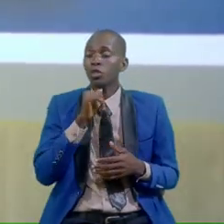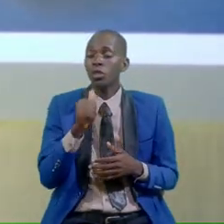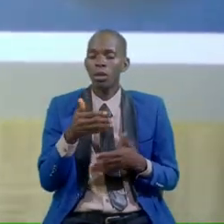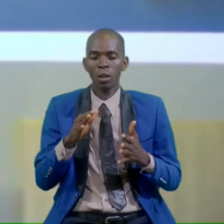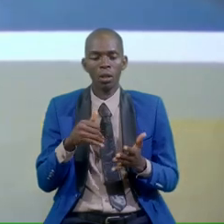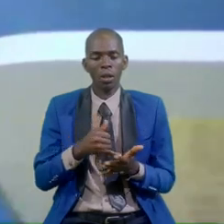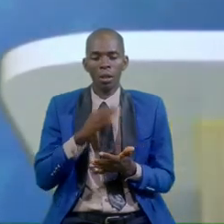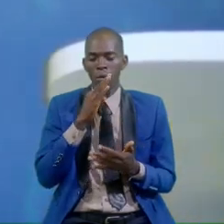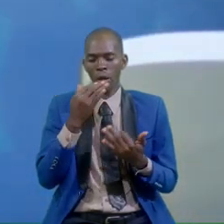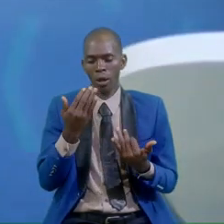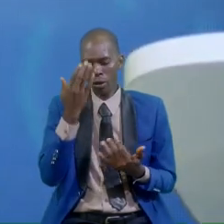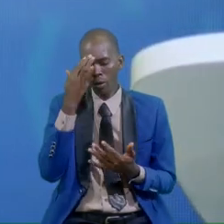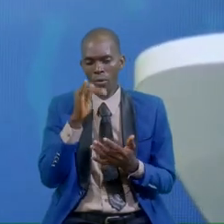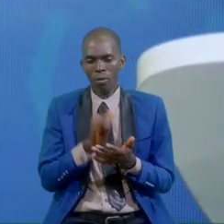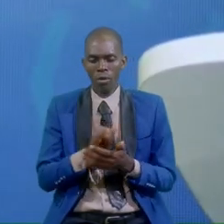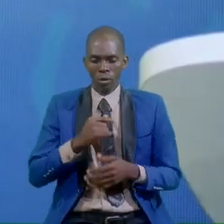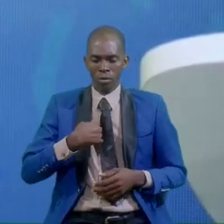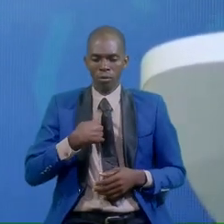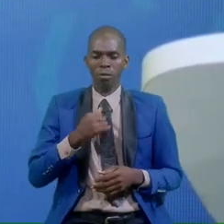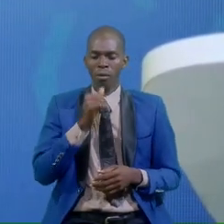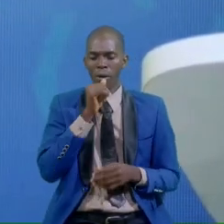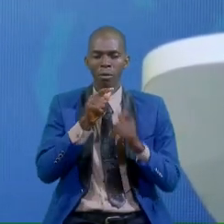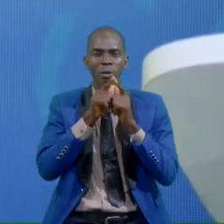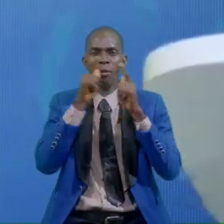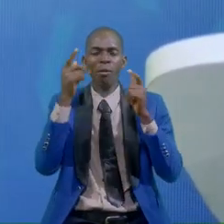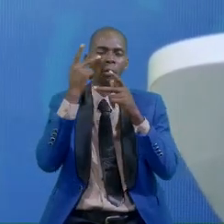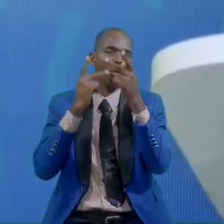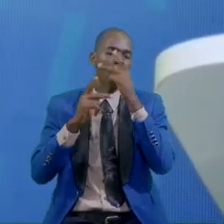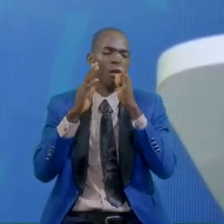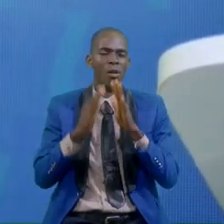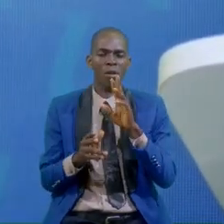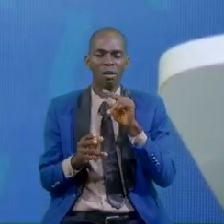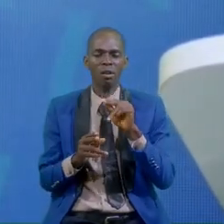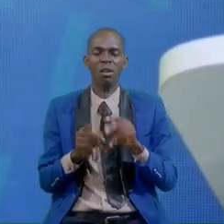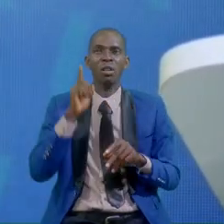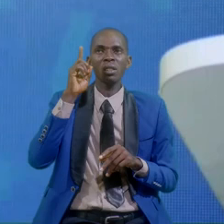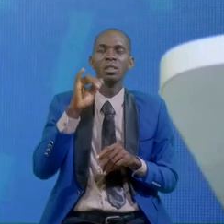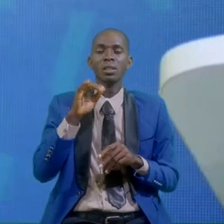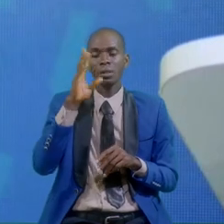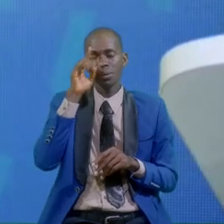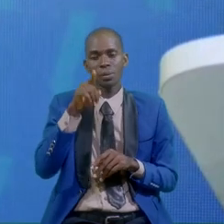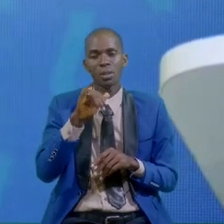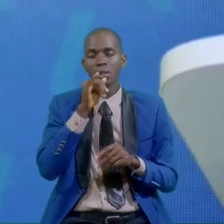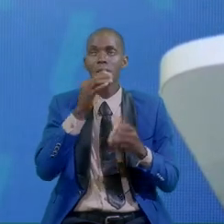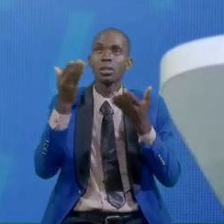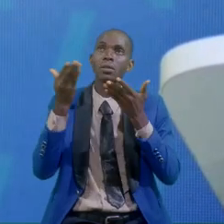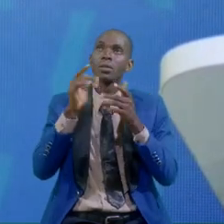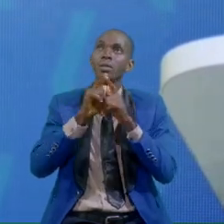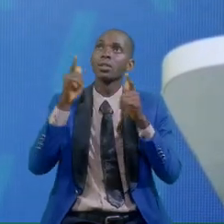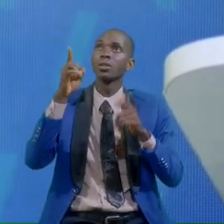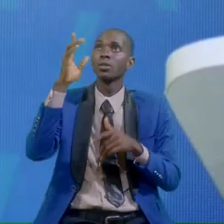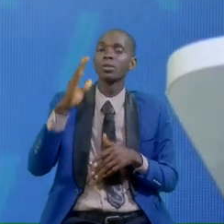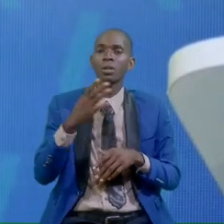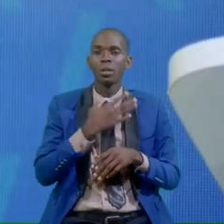day that I am a great prophet. No, he's serving a great God, and he's going to